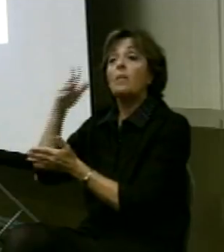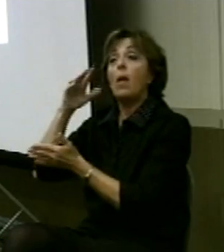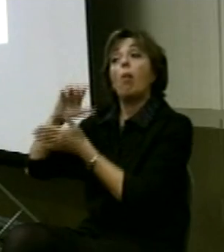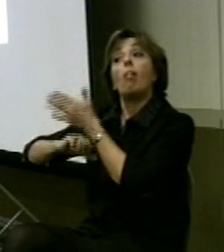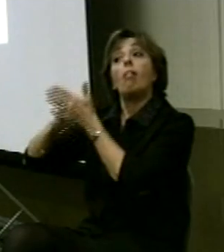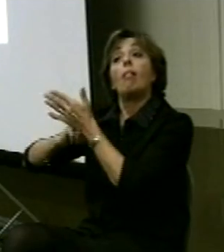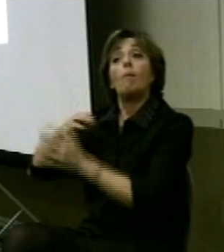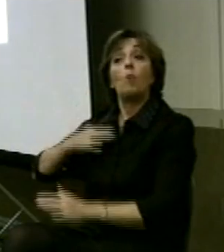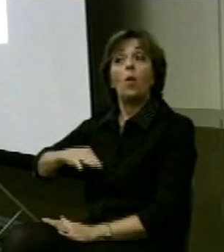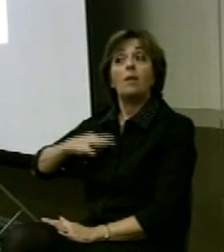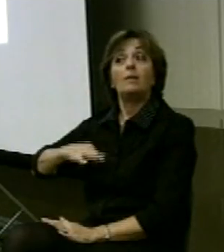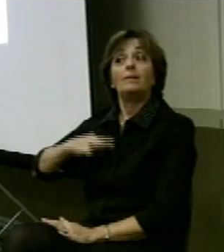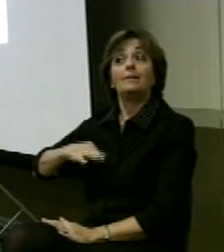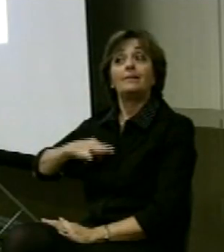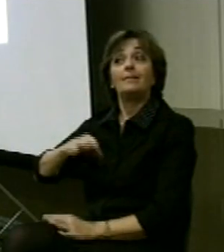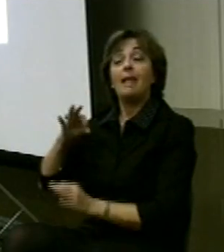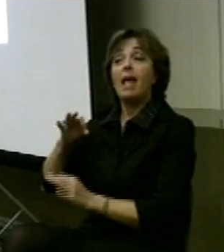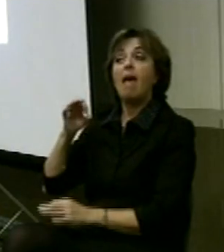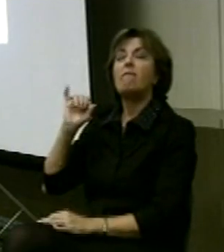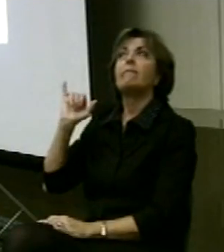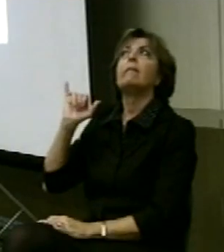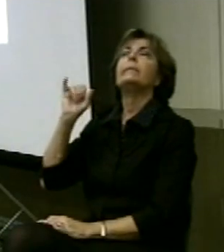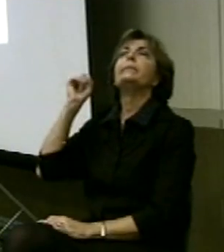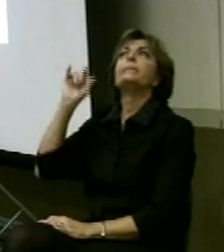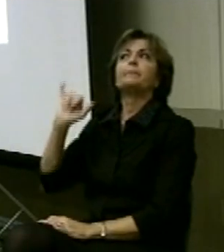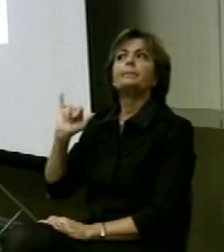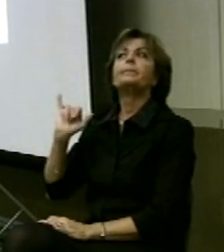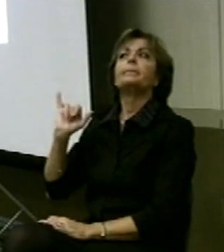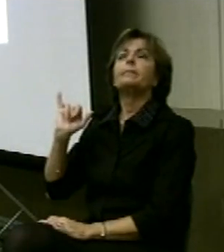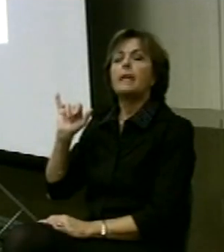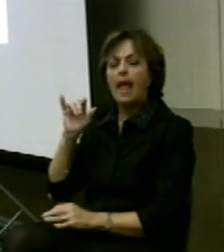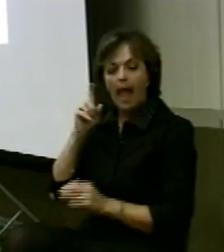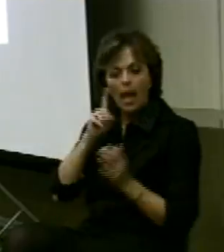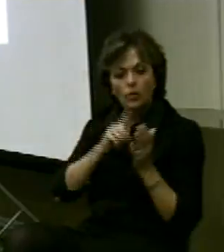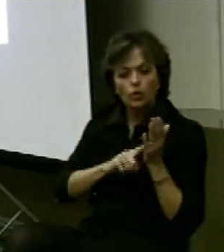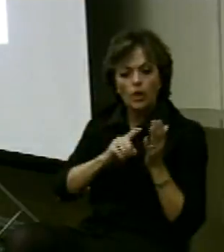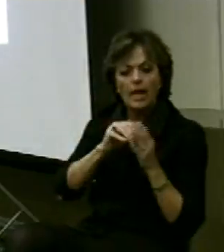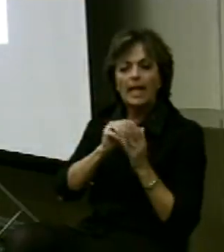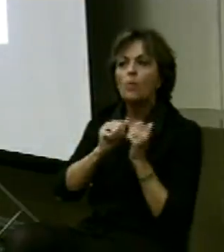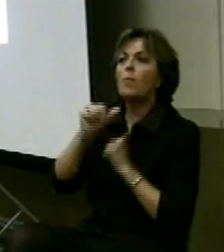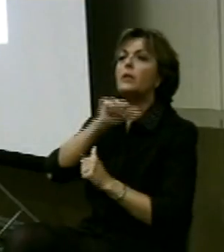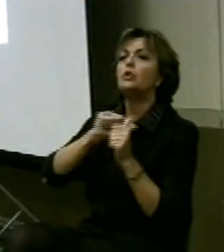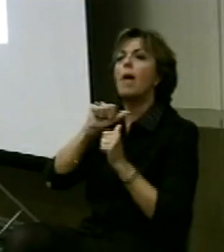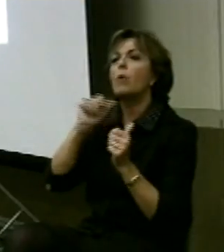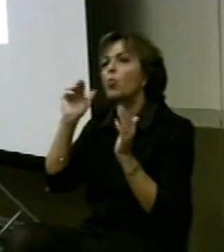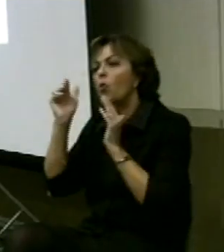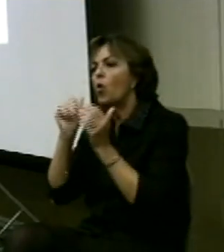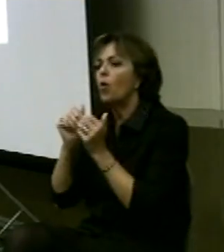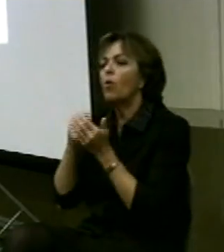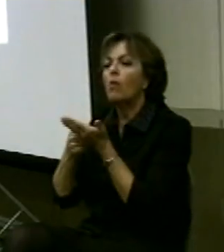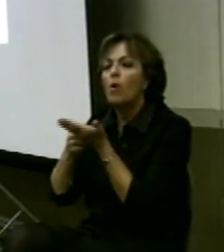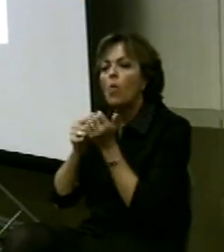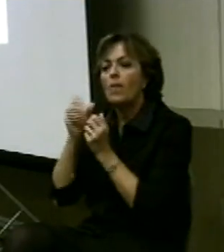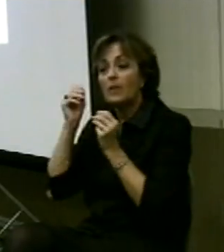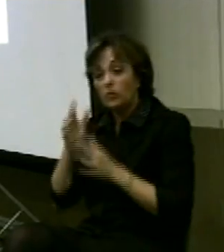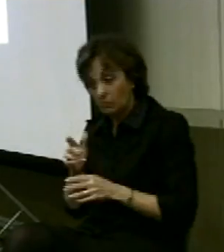off if they, realize it. And we also check in with each other, with the teachers, to say, so he was ready for music